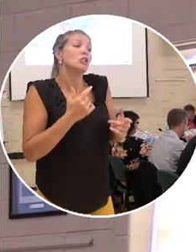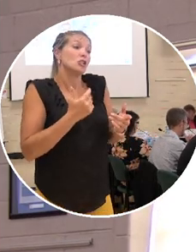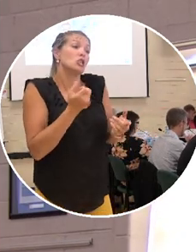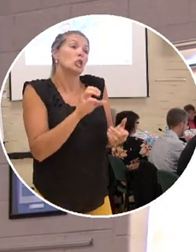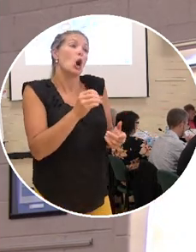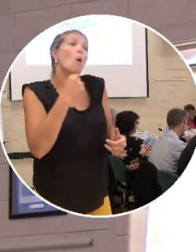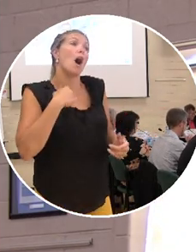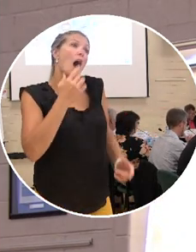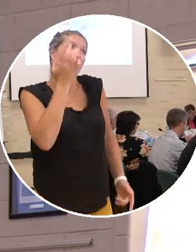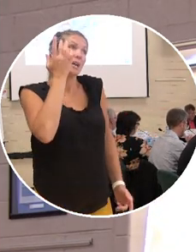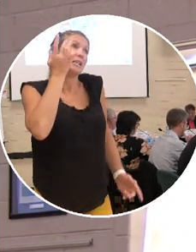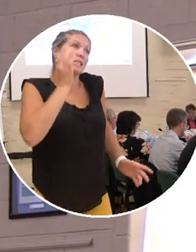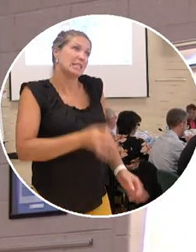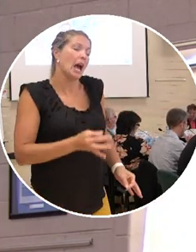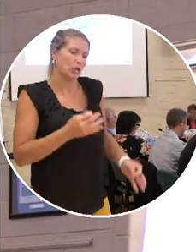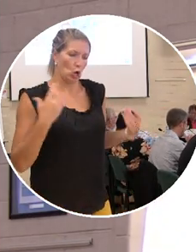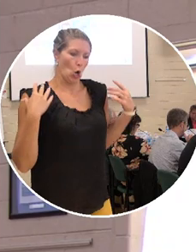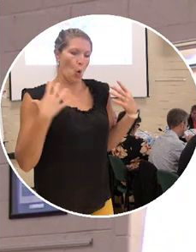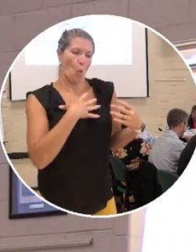Her entire like book.